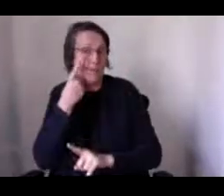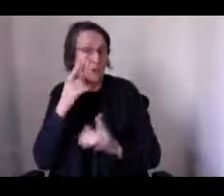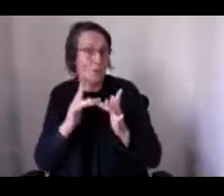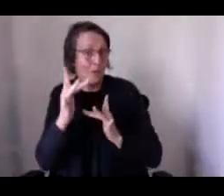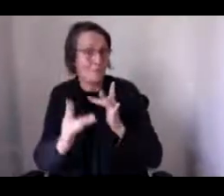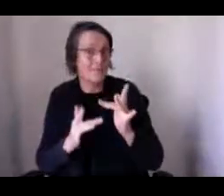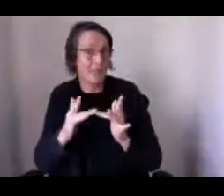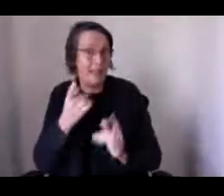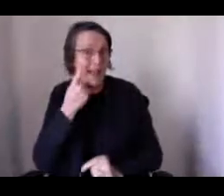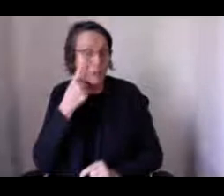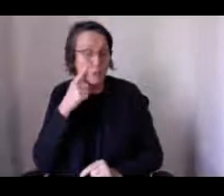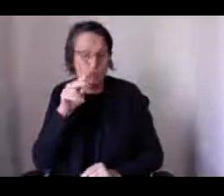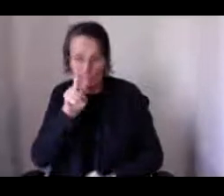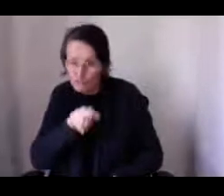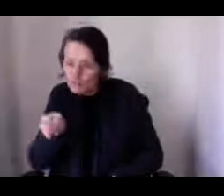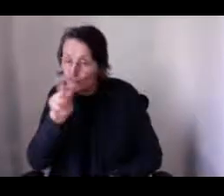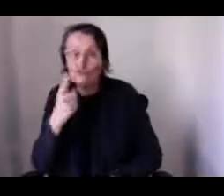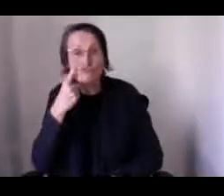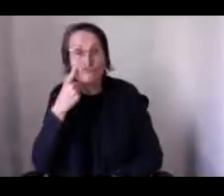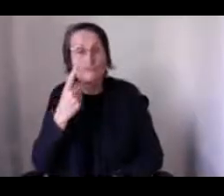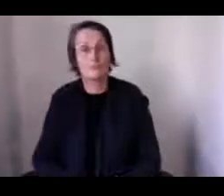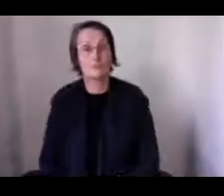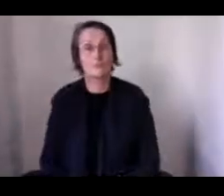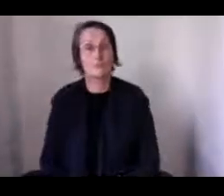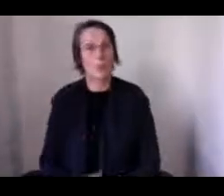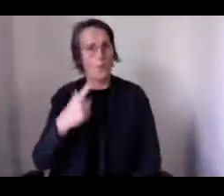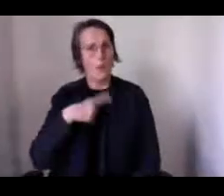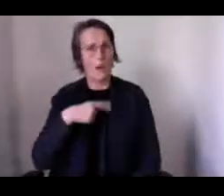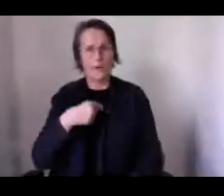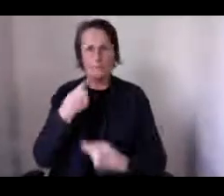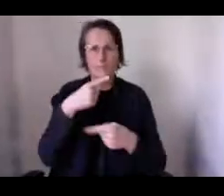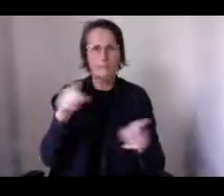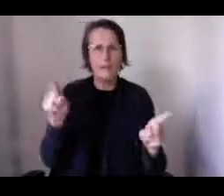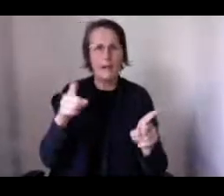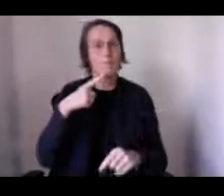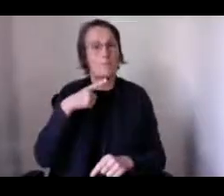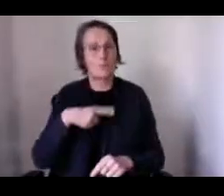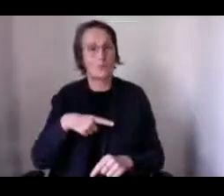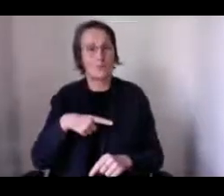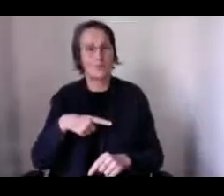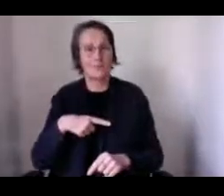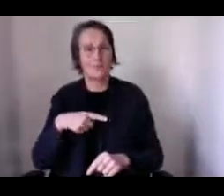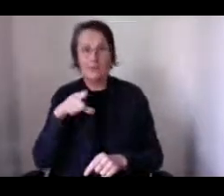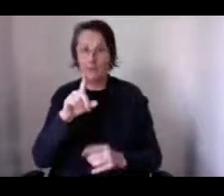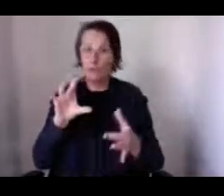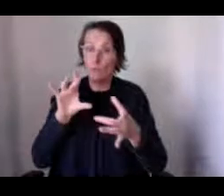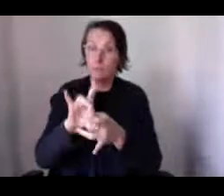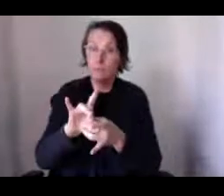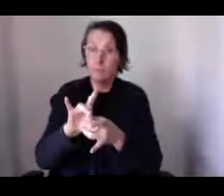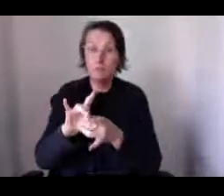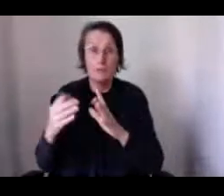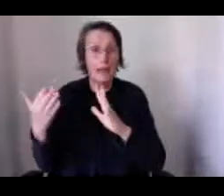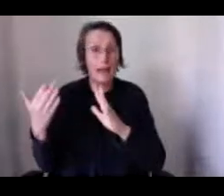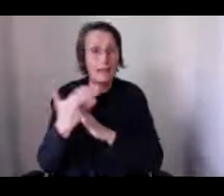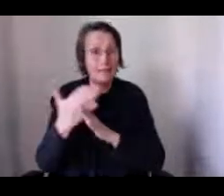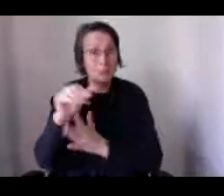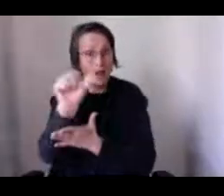So feel free to check that out. I say this because connecting in with Accessible Arts and doing